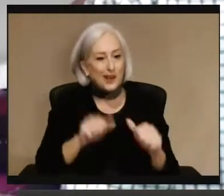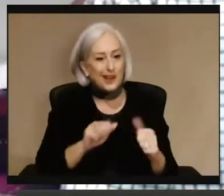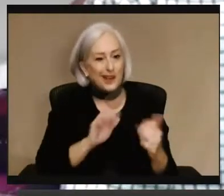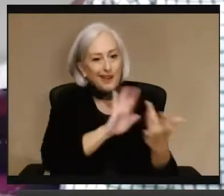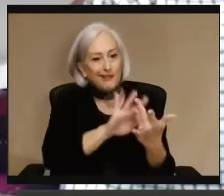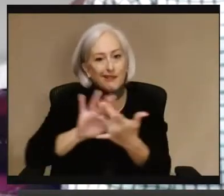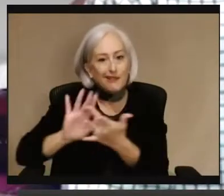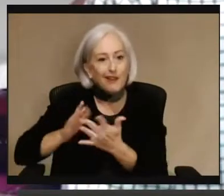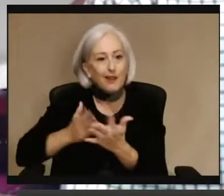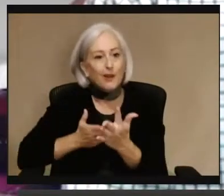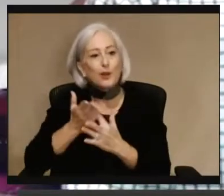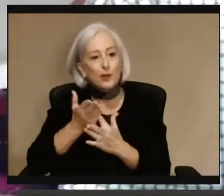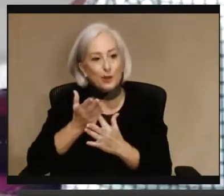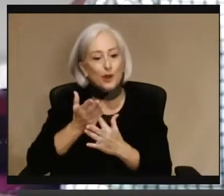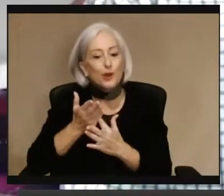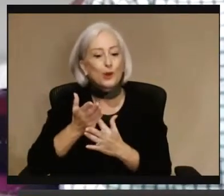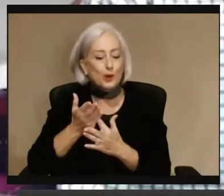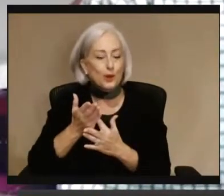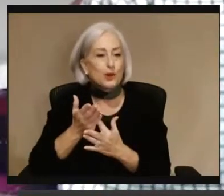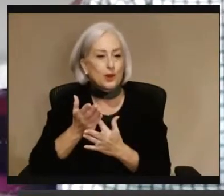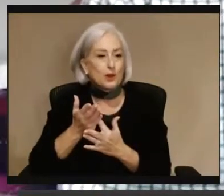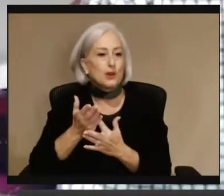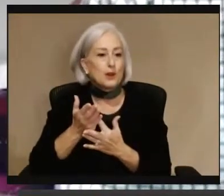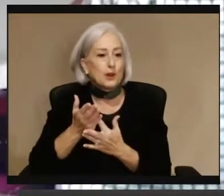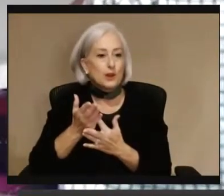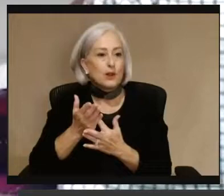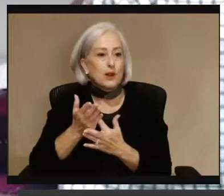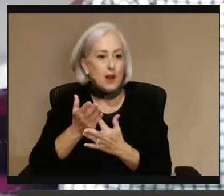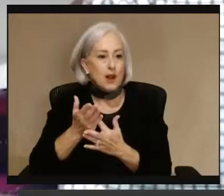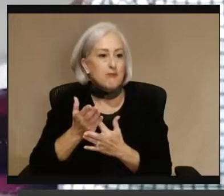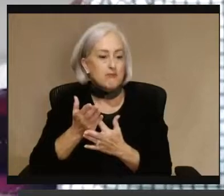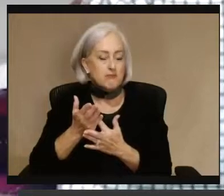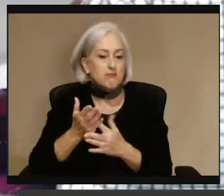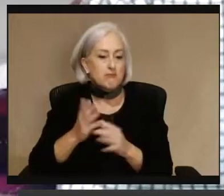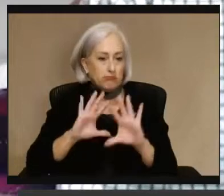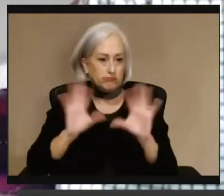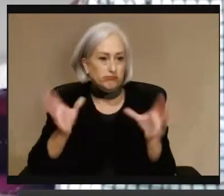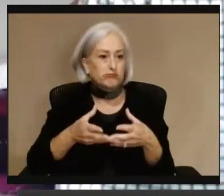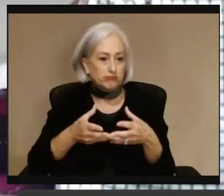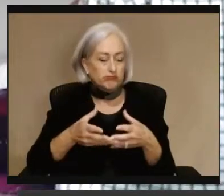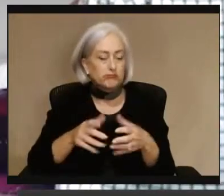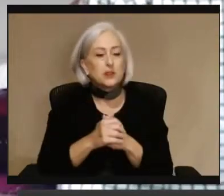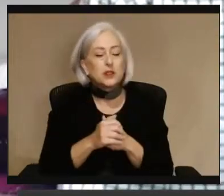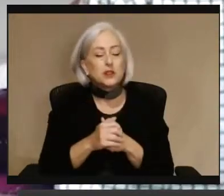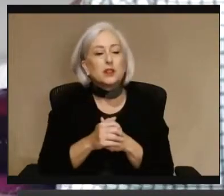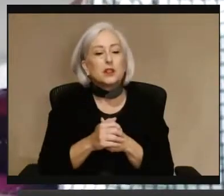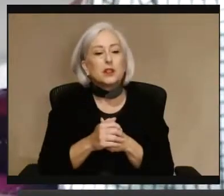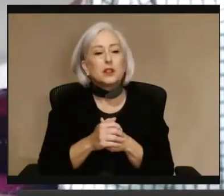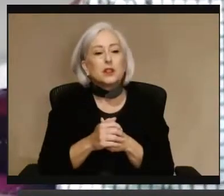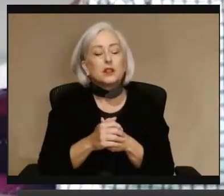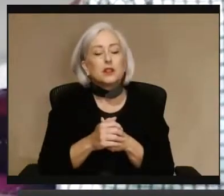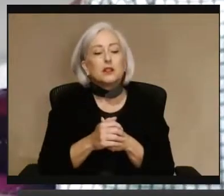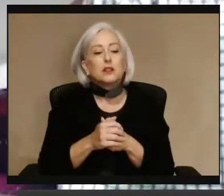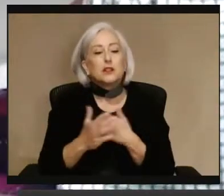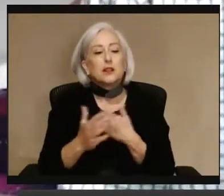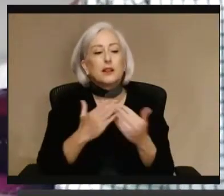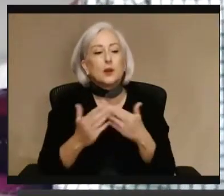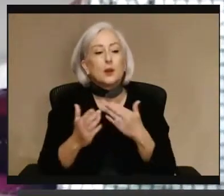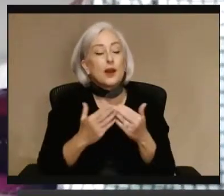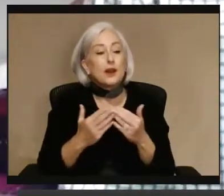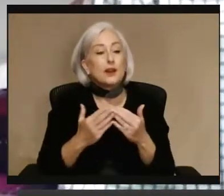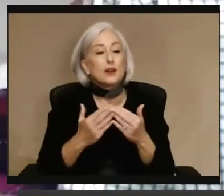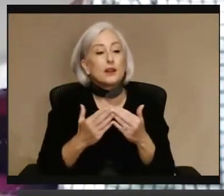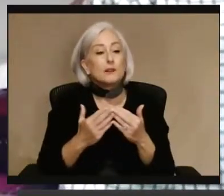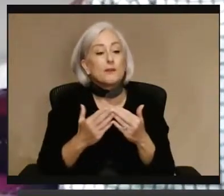through our link through Network for Good is what we use. But anyway, through that, we're